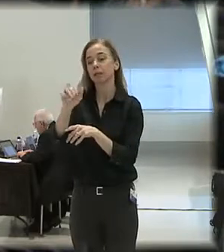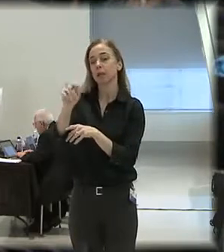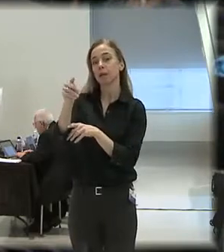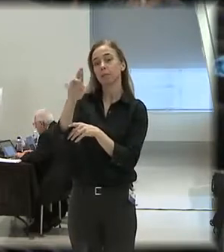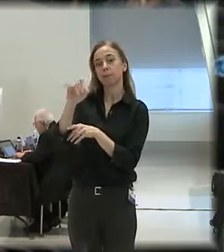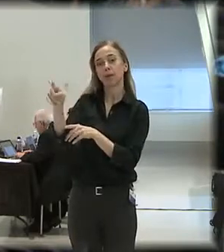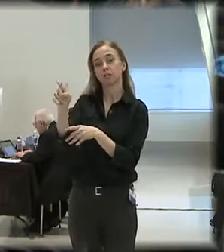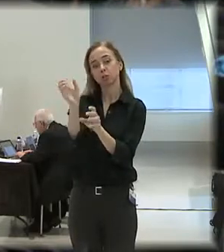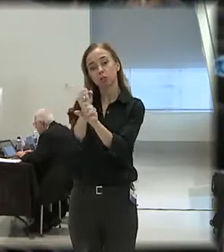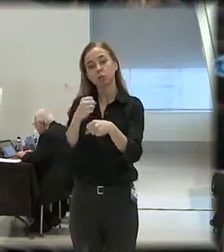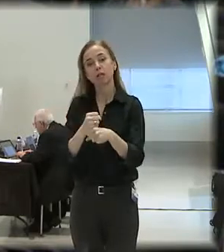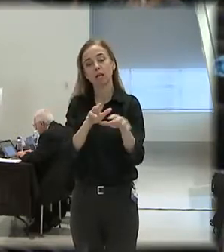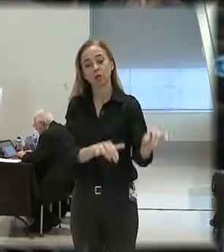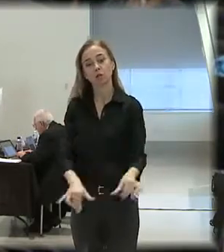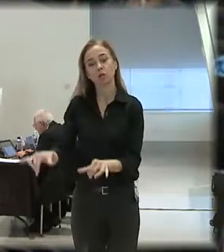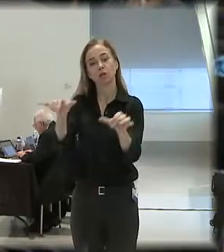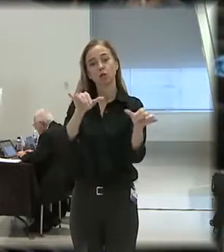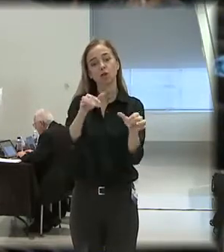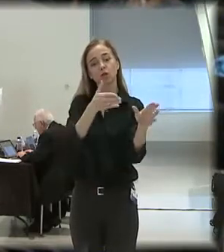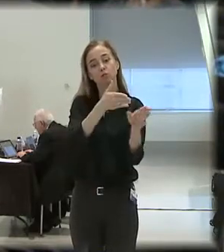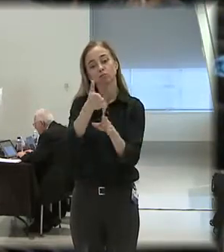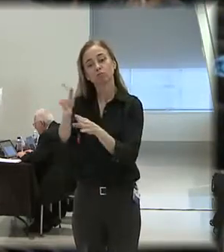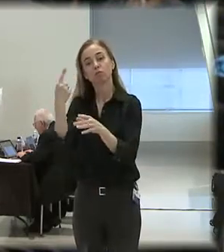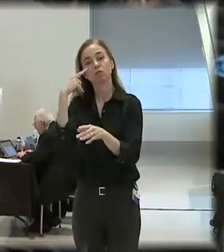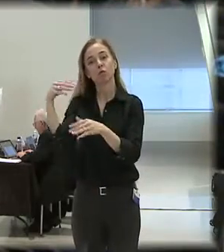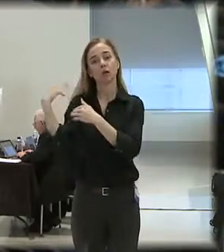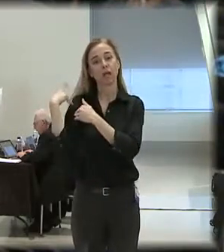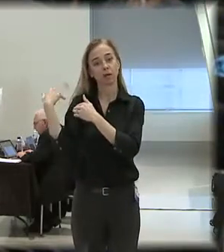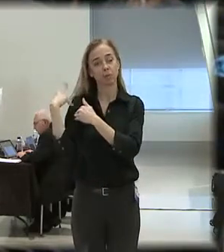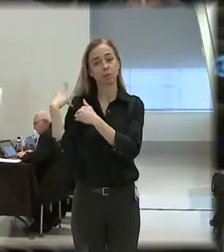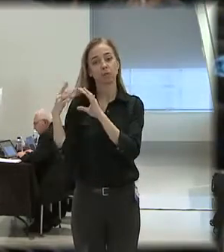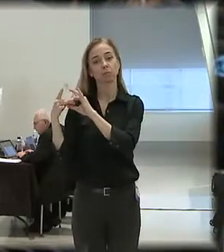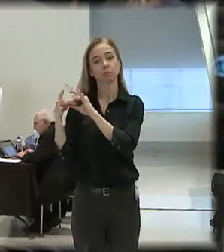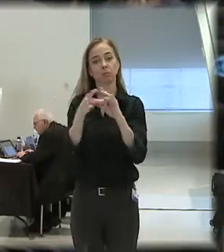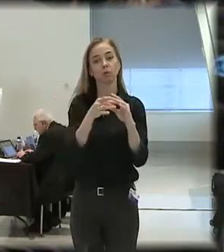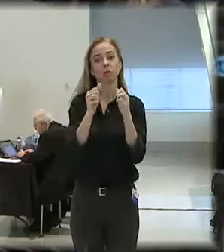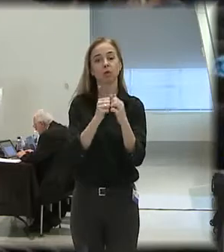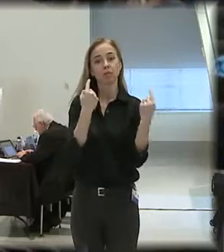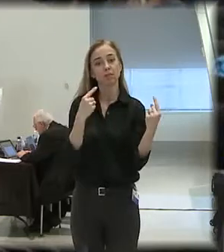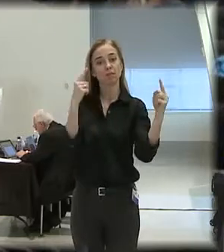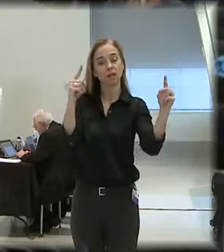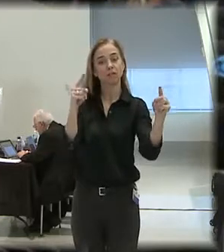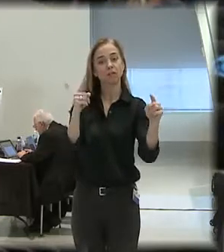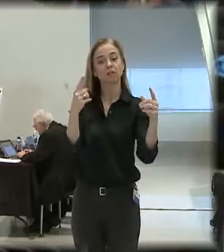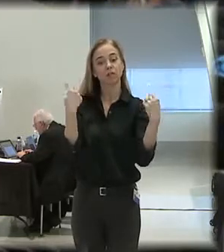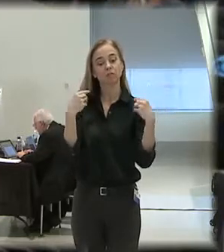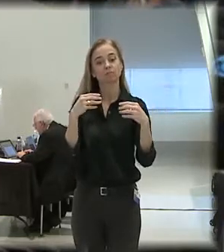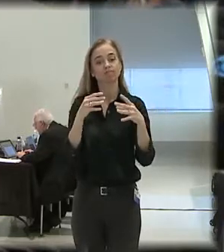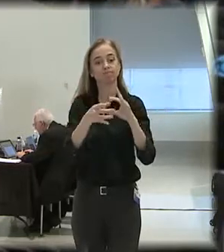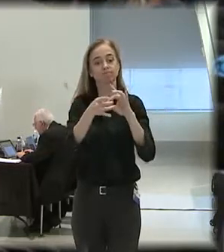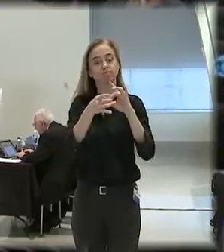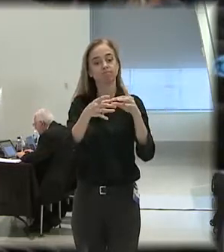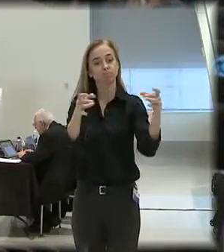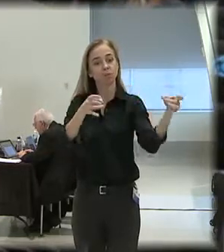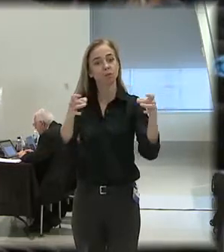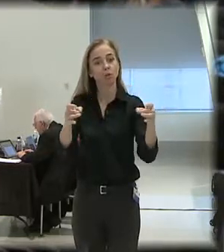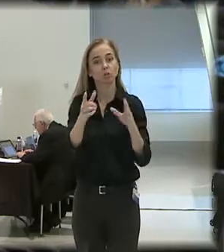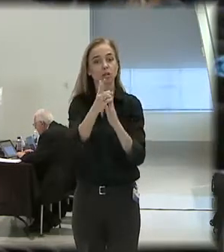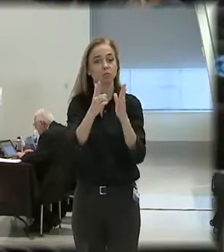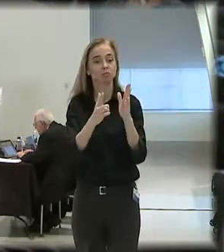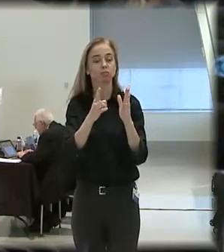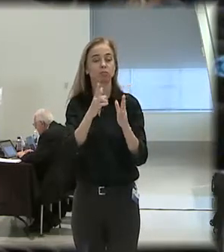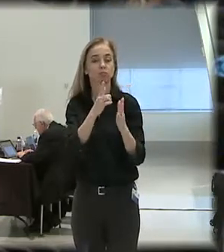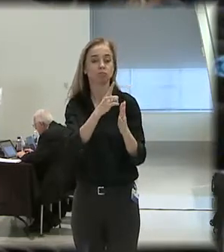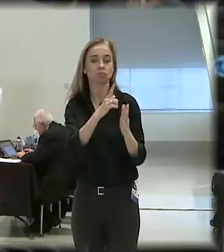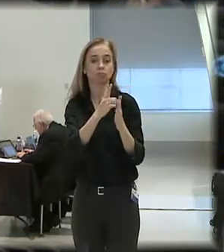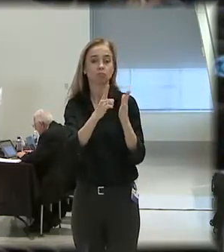matrices to create uniform mechanisms of accountability. In combination with effective enforcement and community oversight of law enforcement,